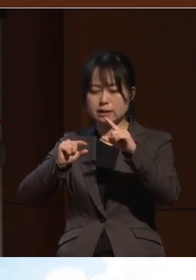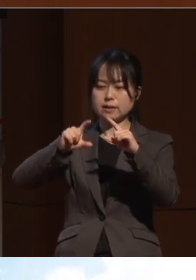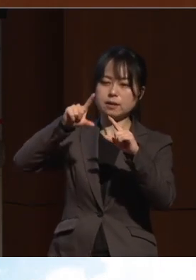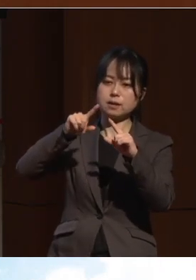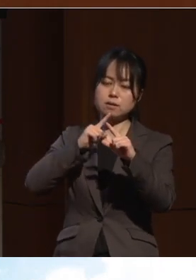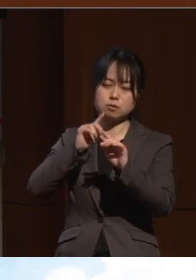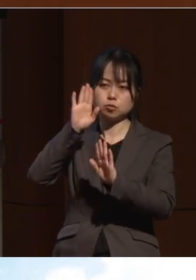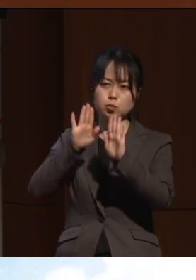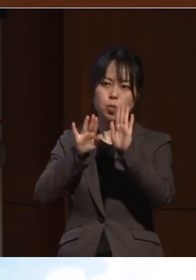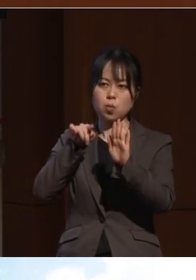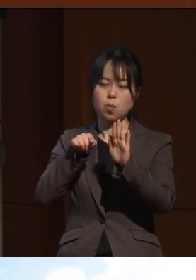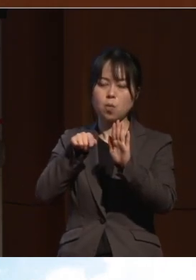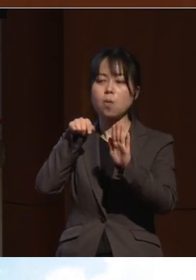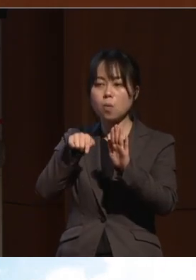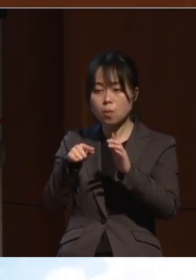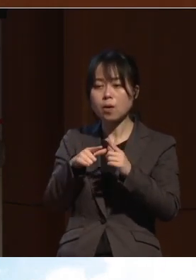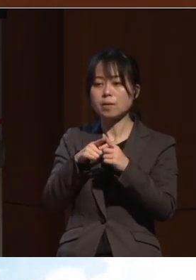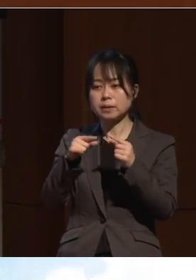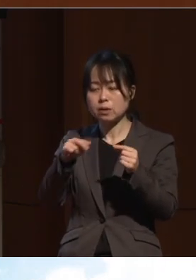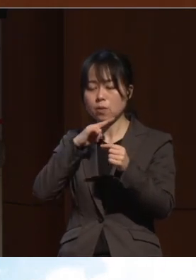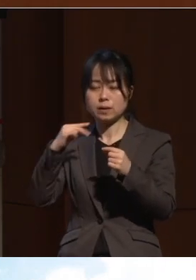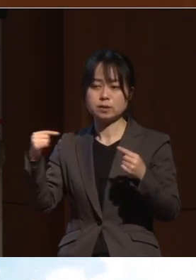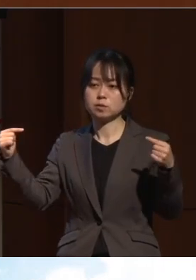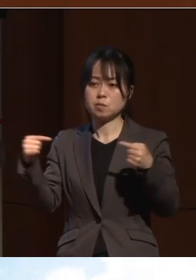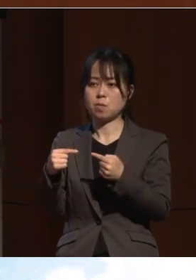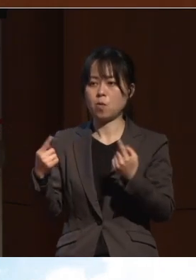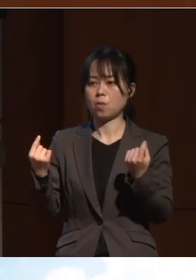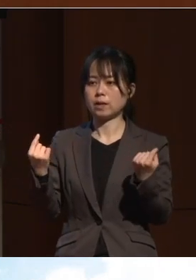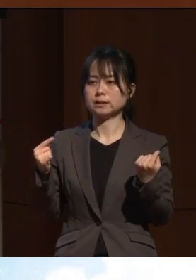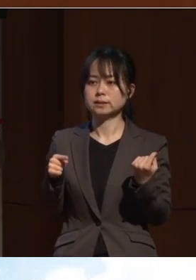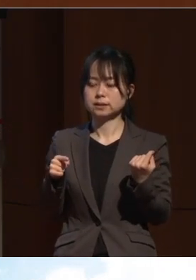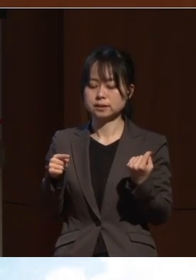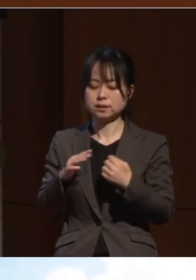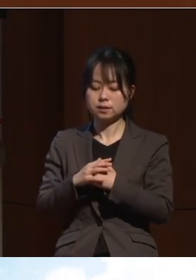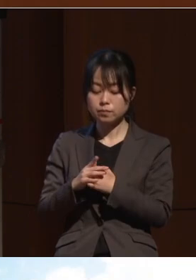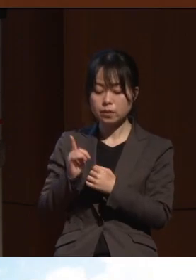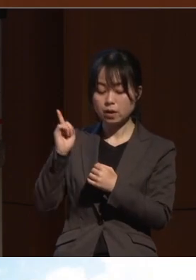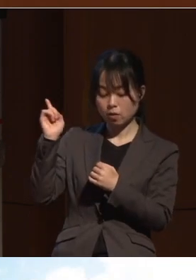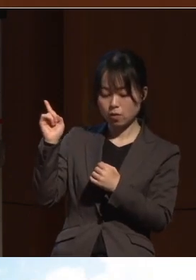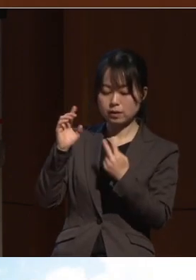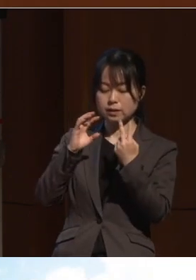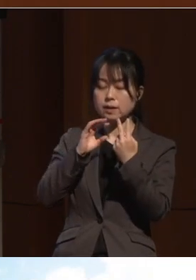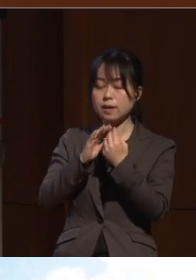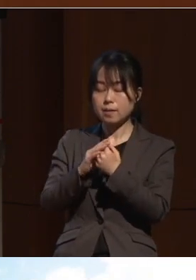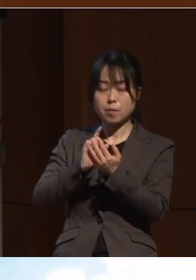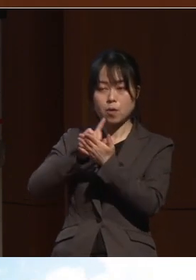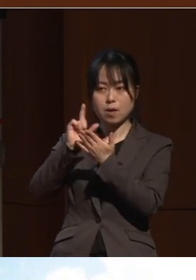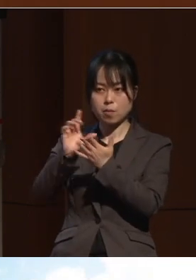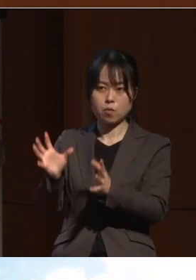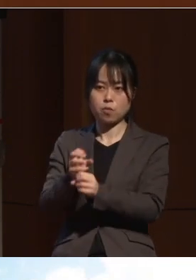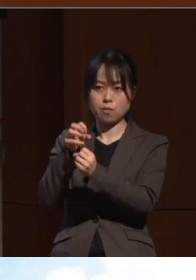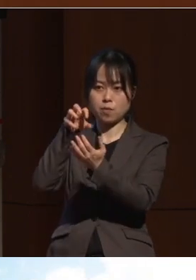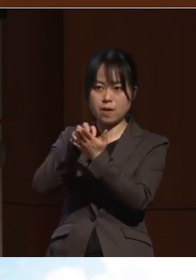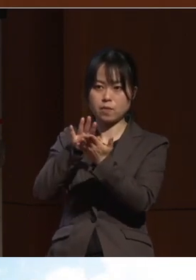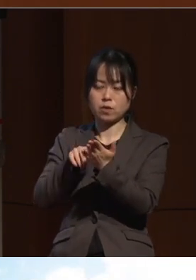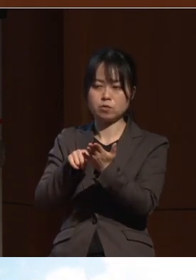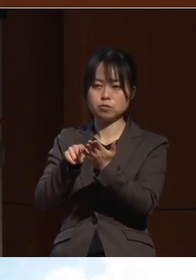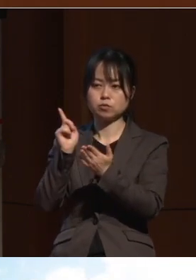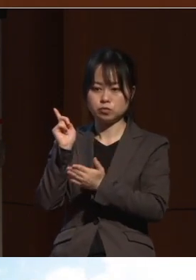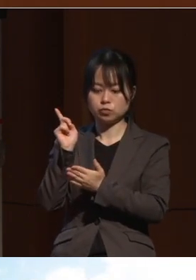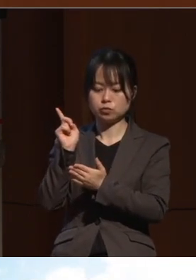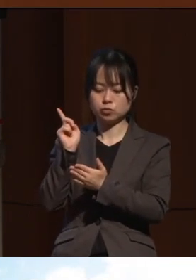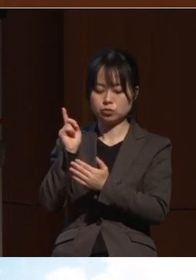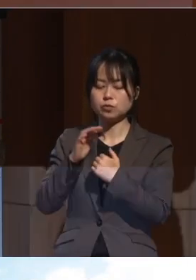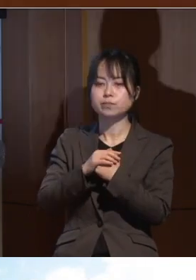that this was the focus of the 2023 report, so published just over sort of 15 months ago now, of the Chief Medical Officer in the